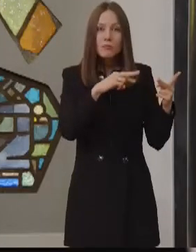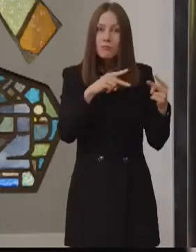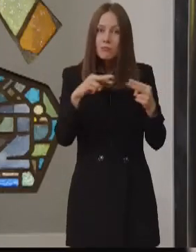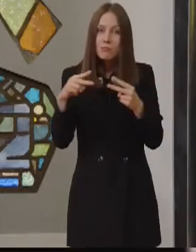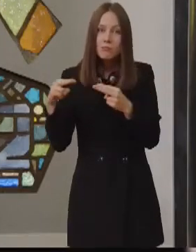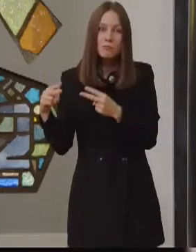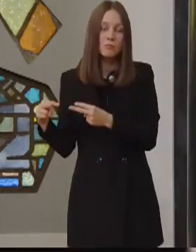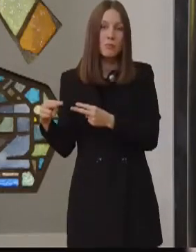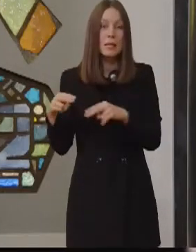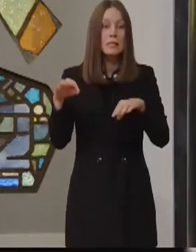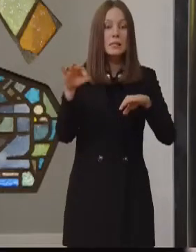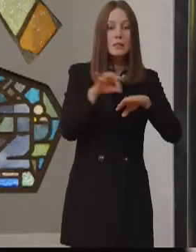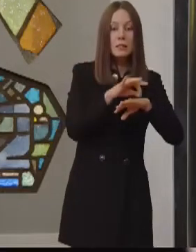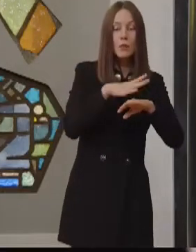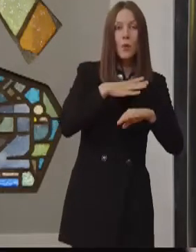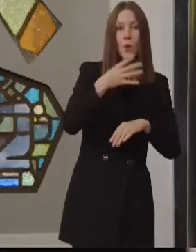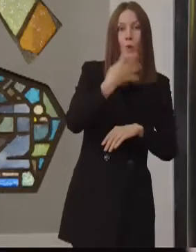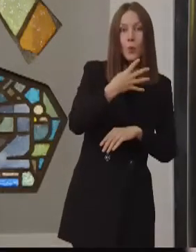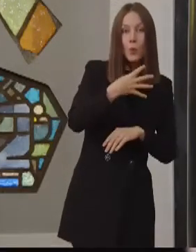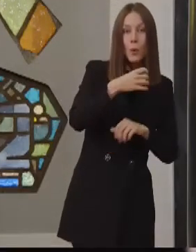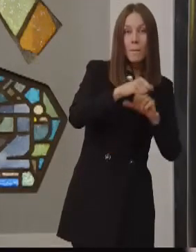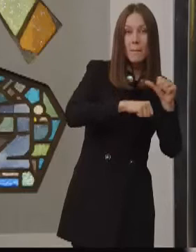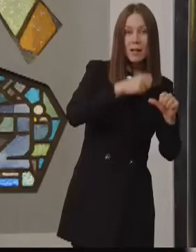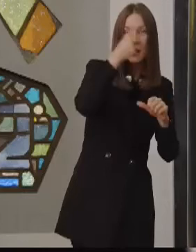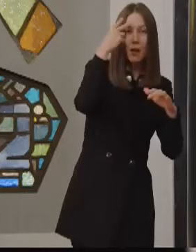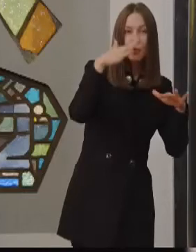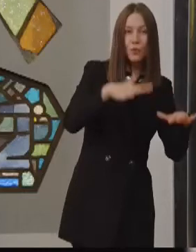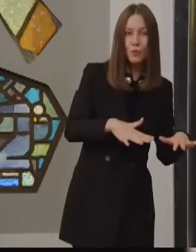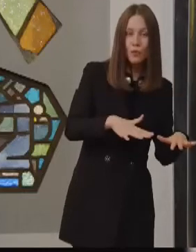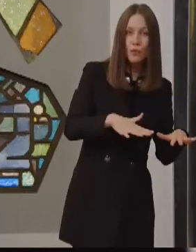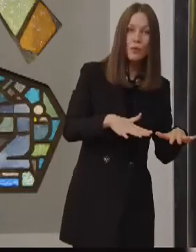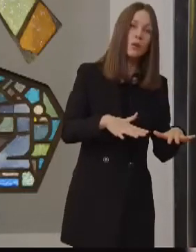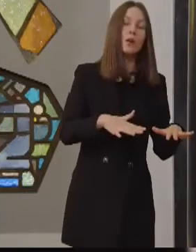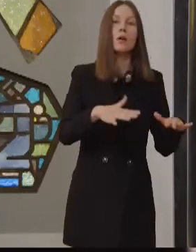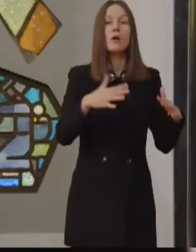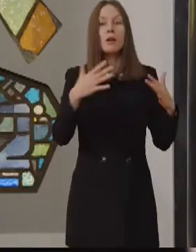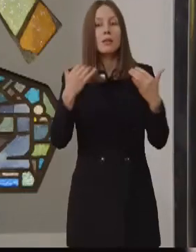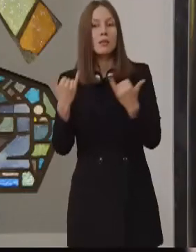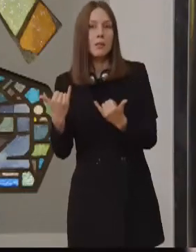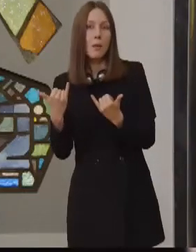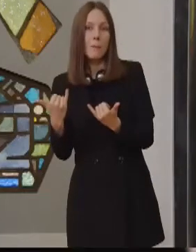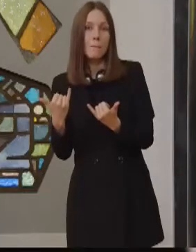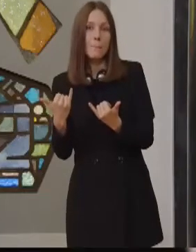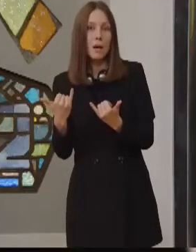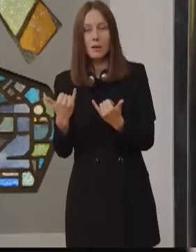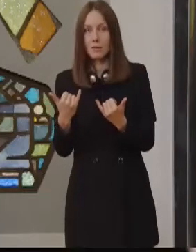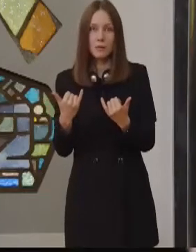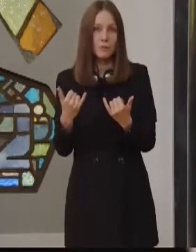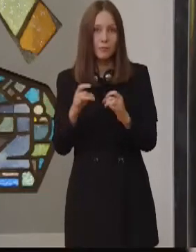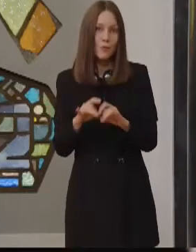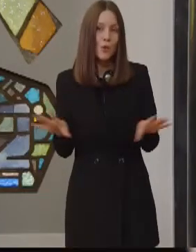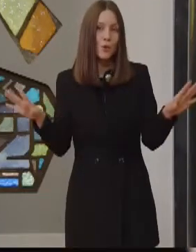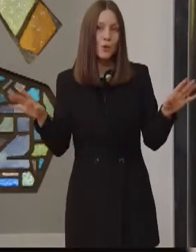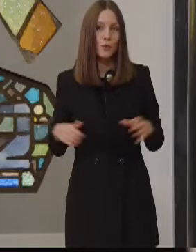at the marriage itself, we would notice that it has been changing. It is different from the marriage that it was back